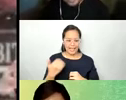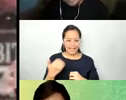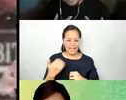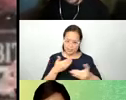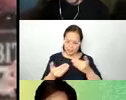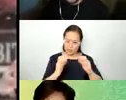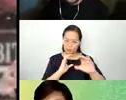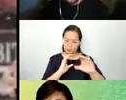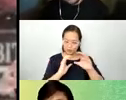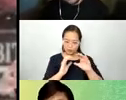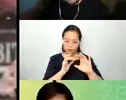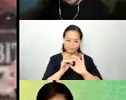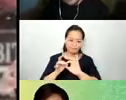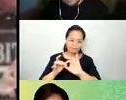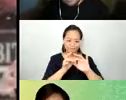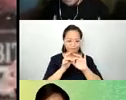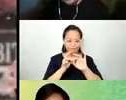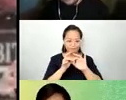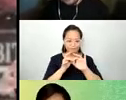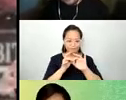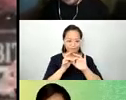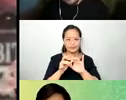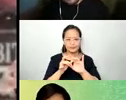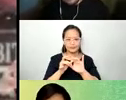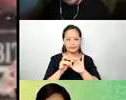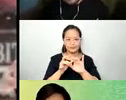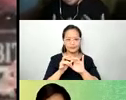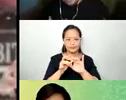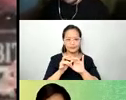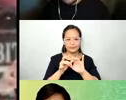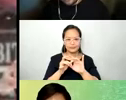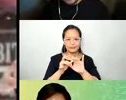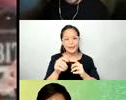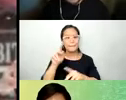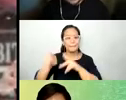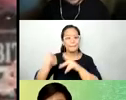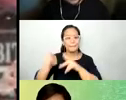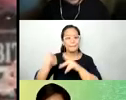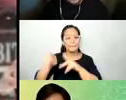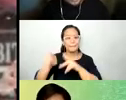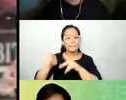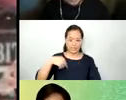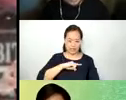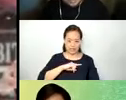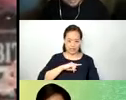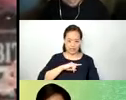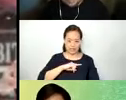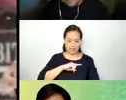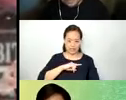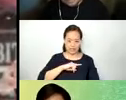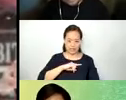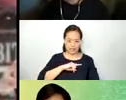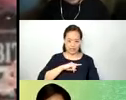to be social and we need other people to respond to us. This is why communicating understanding is